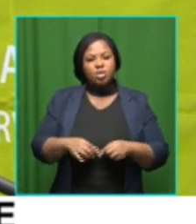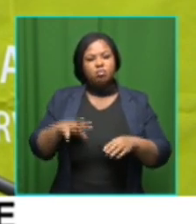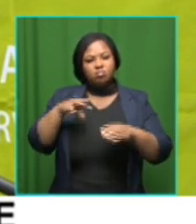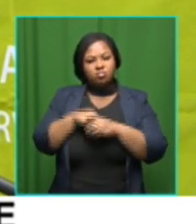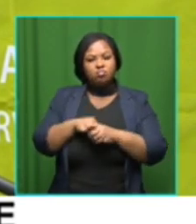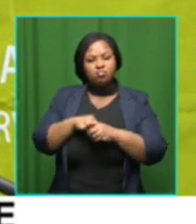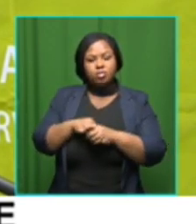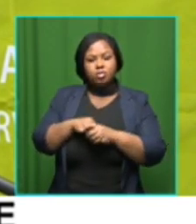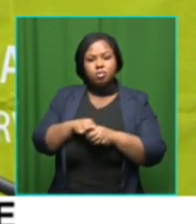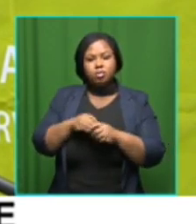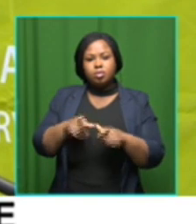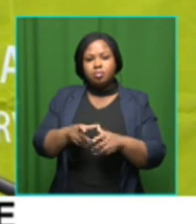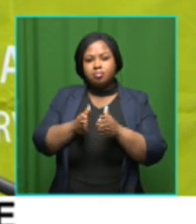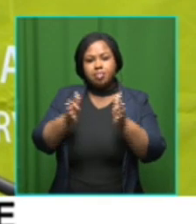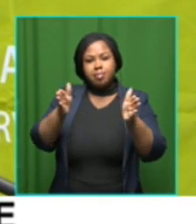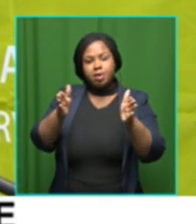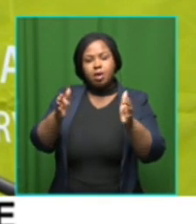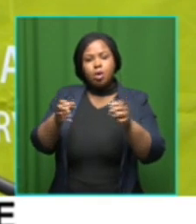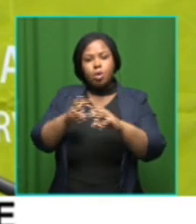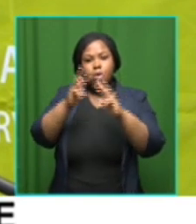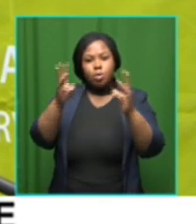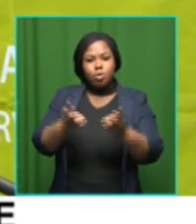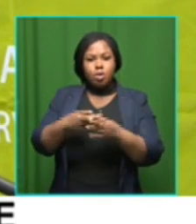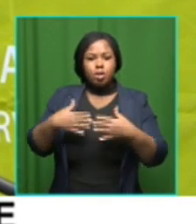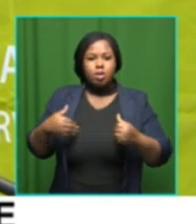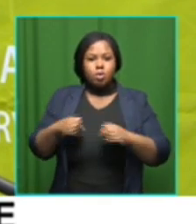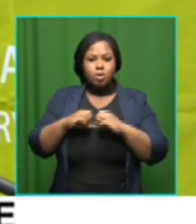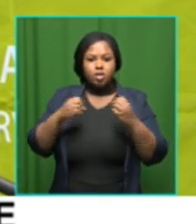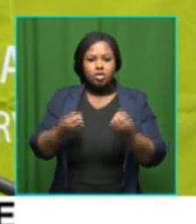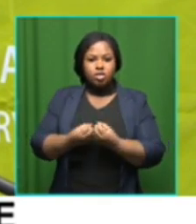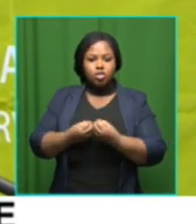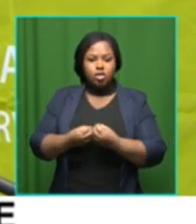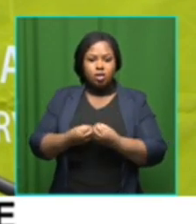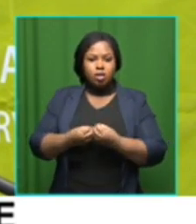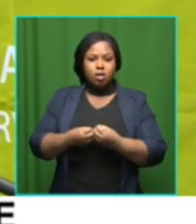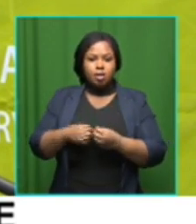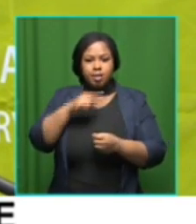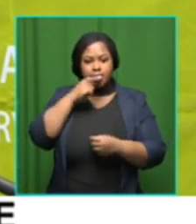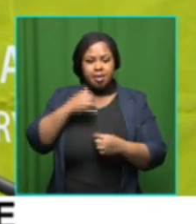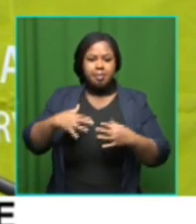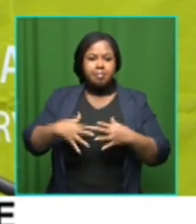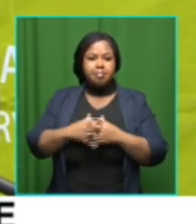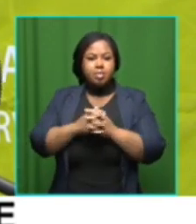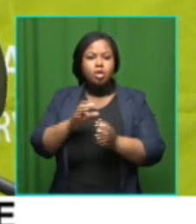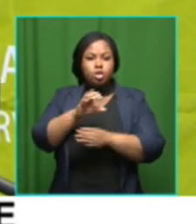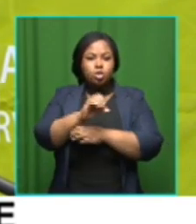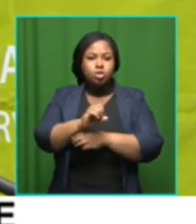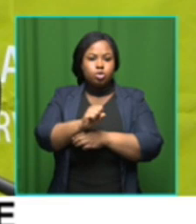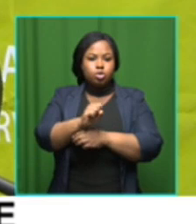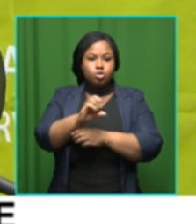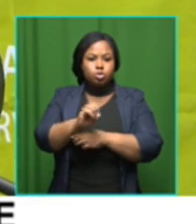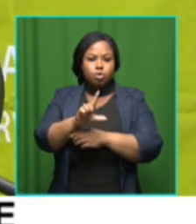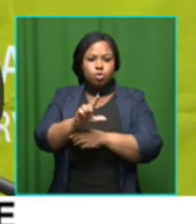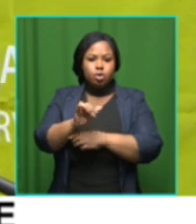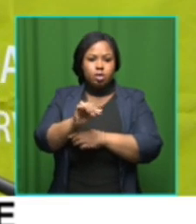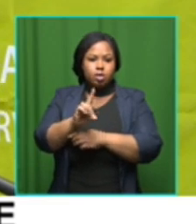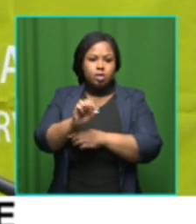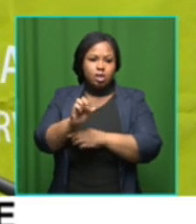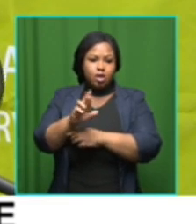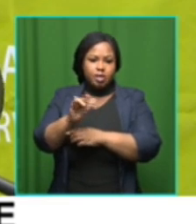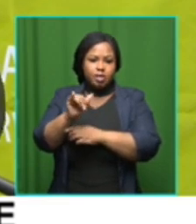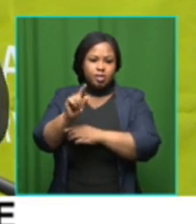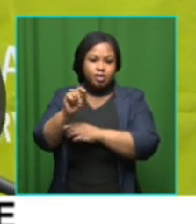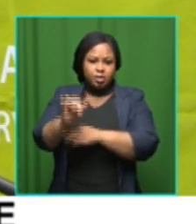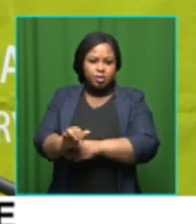Health Organization trial known as Solidarity, which is actually looking at